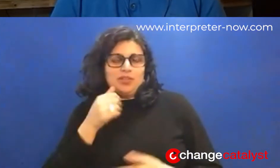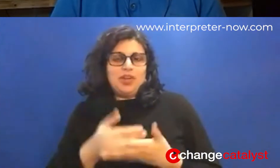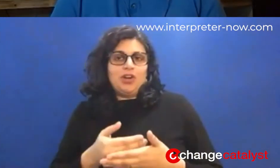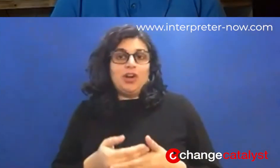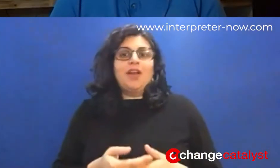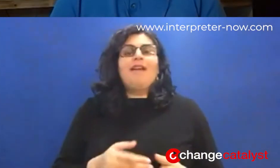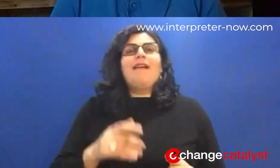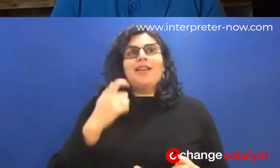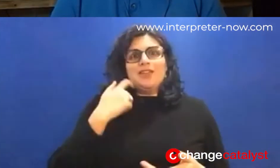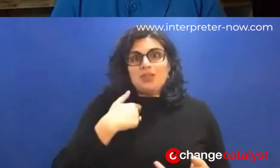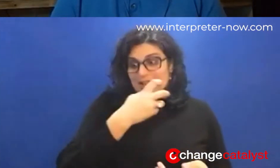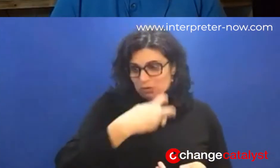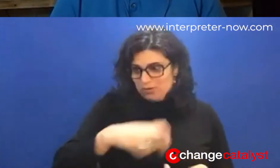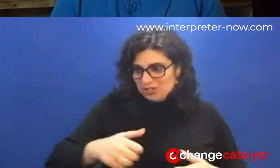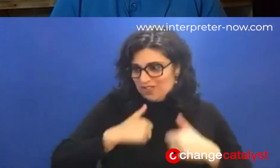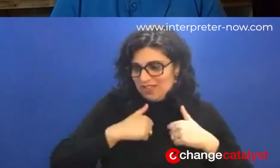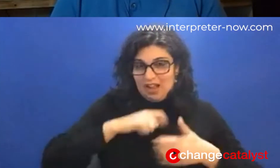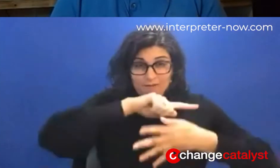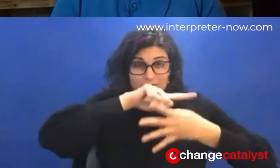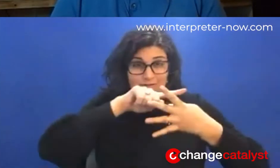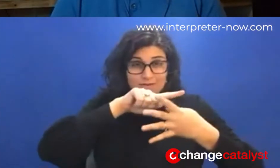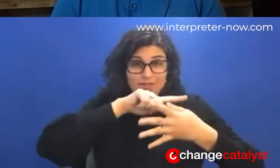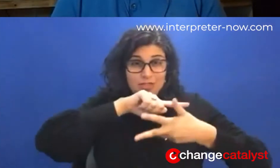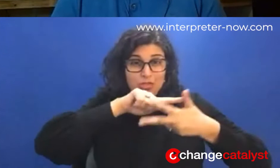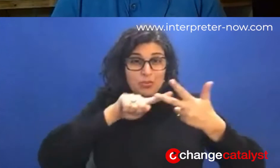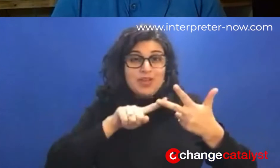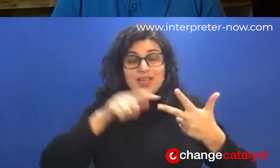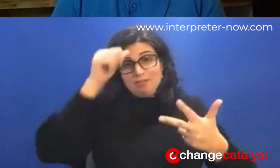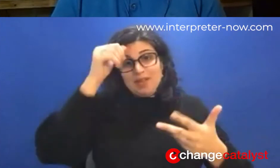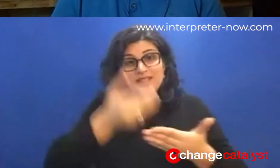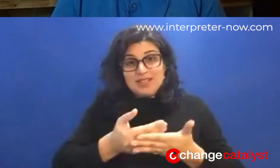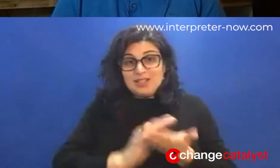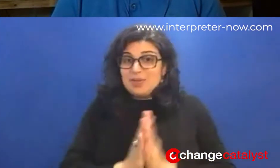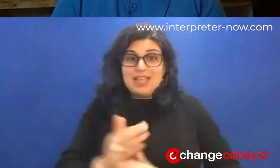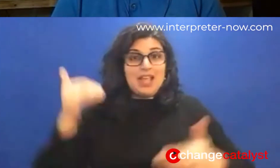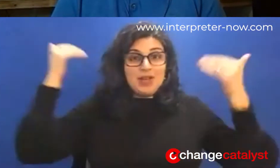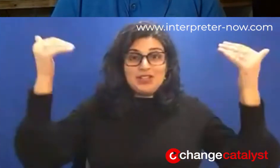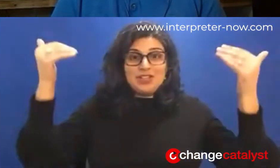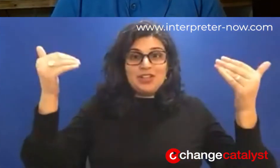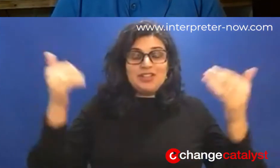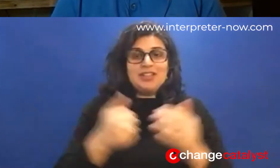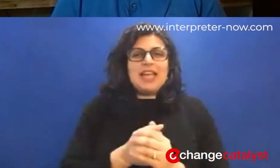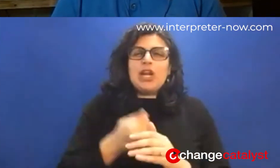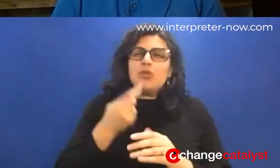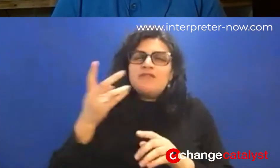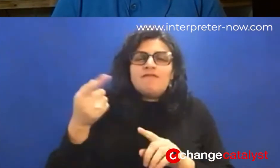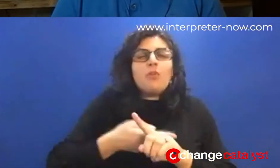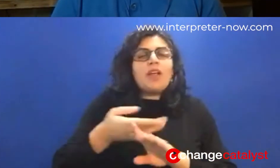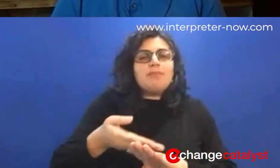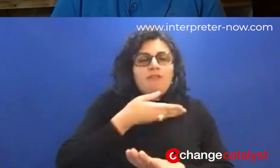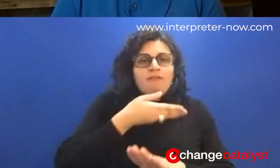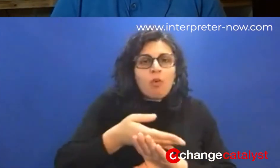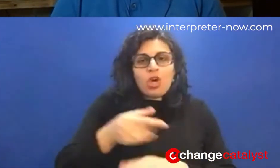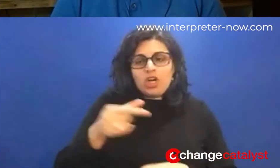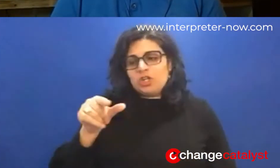adults. And right a couple months before George Floyd, Ahmaud Arbery happened. And I have